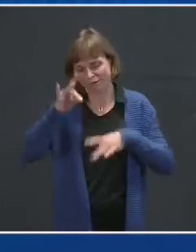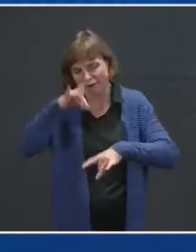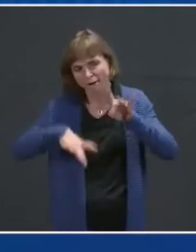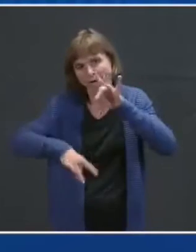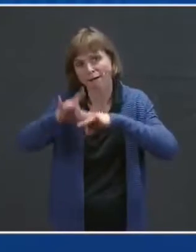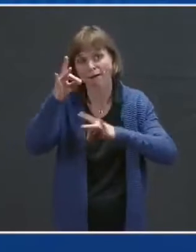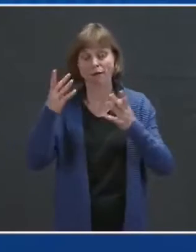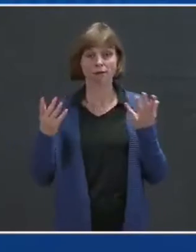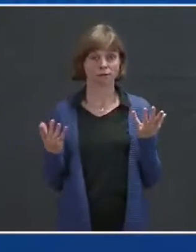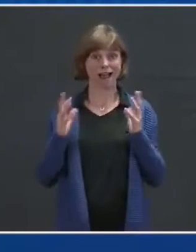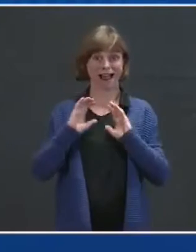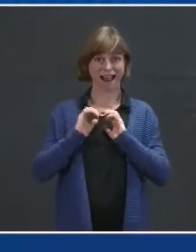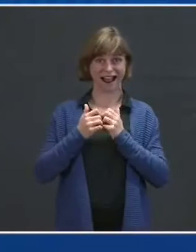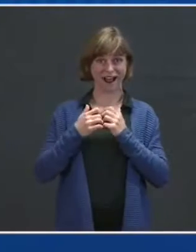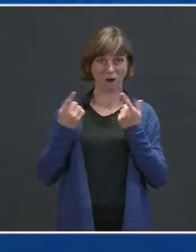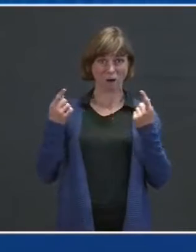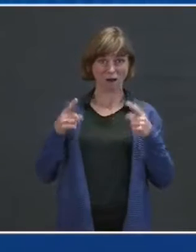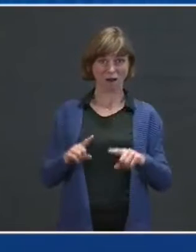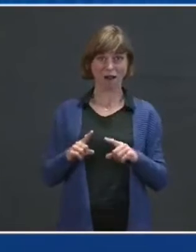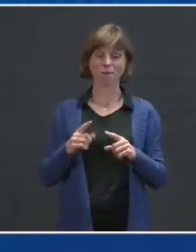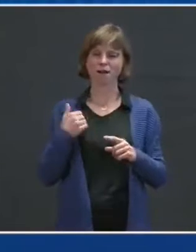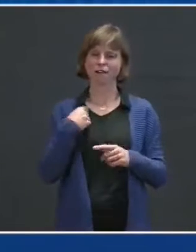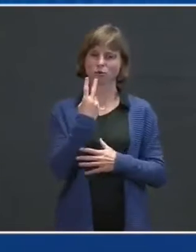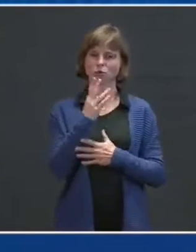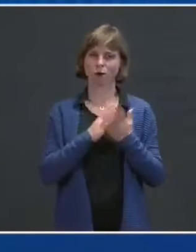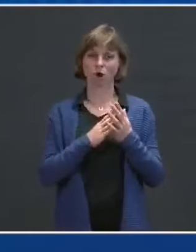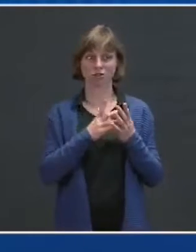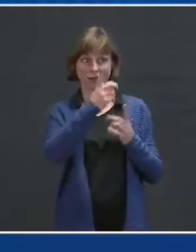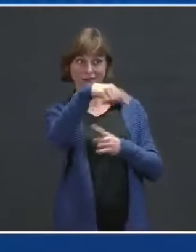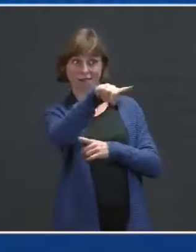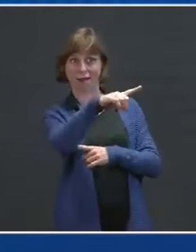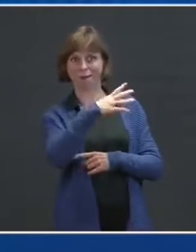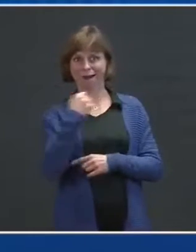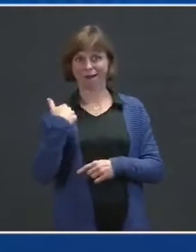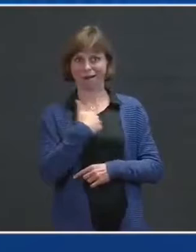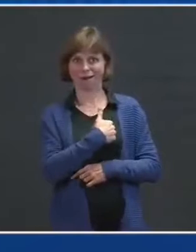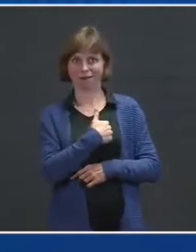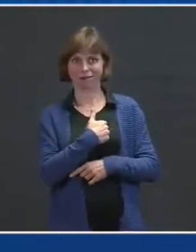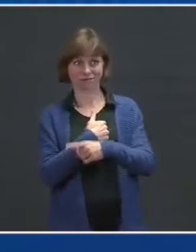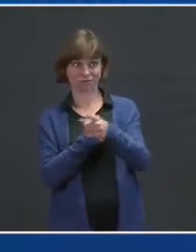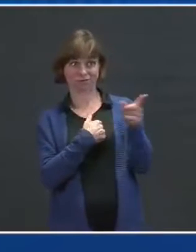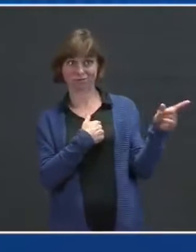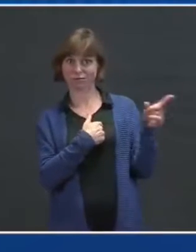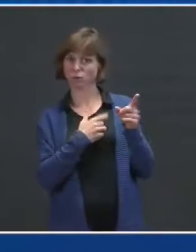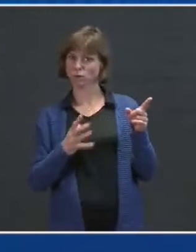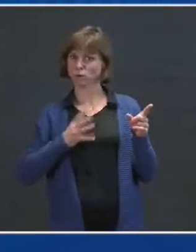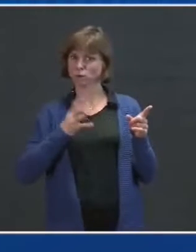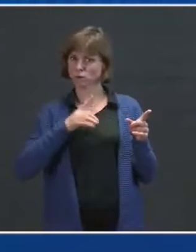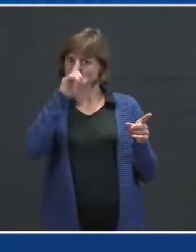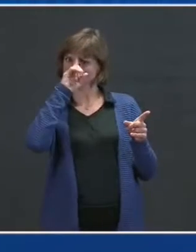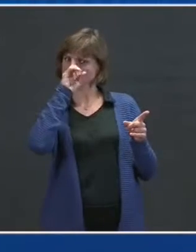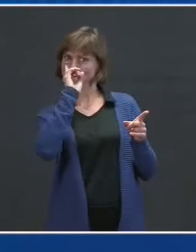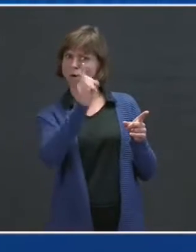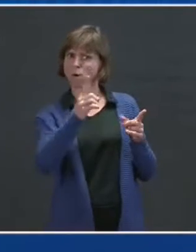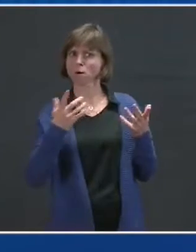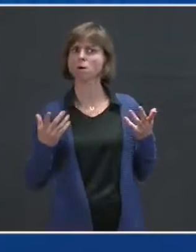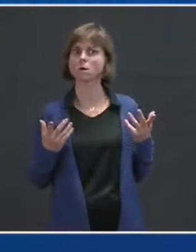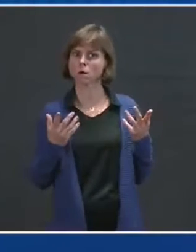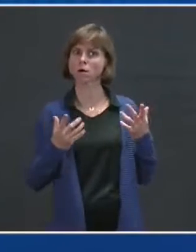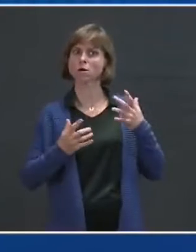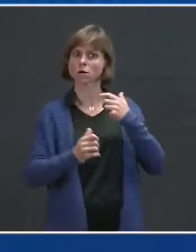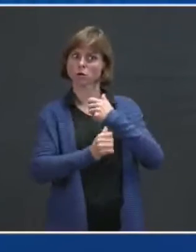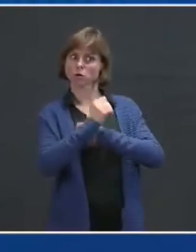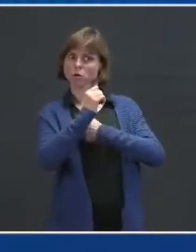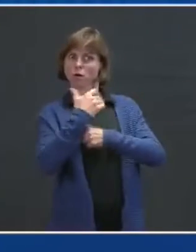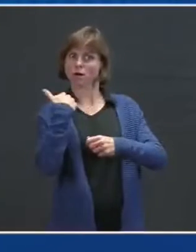happen? There's 2 parts to that, them and us. The actor was a sophisticated, advanced persistent threat. Advanced,